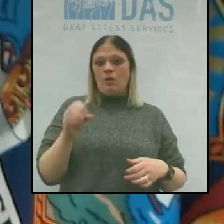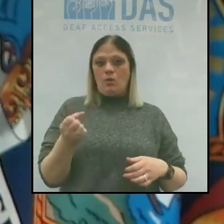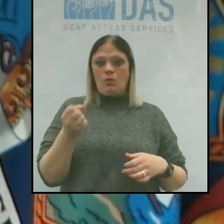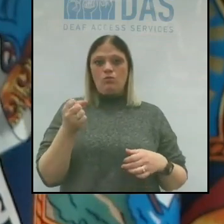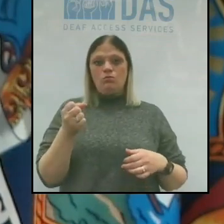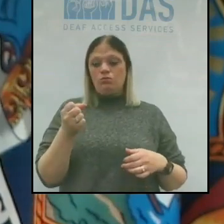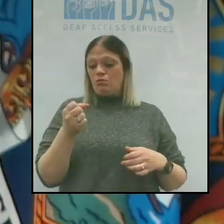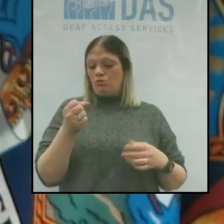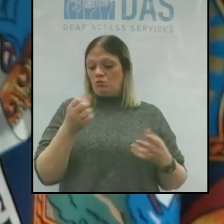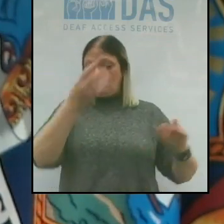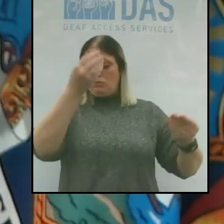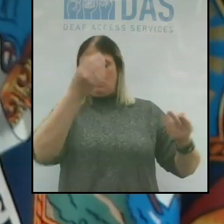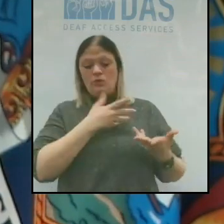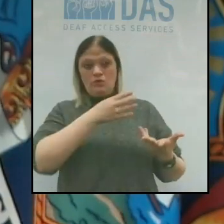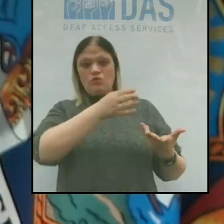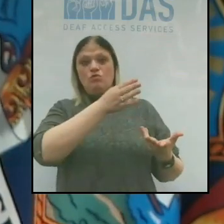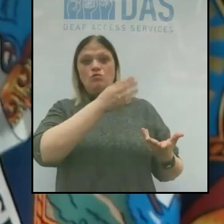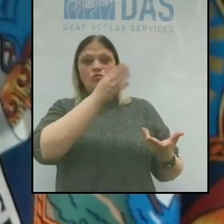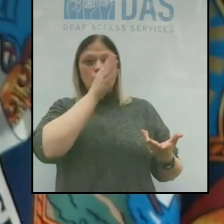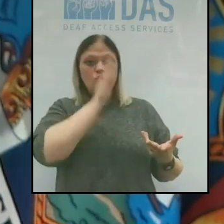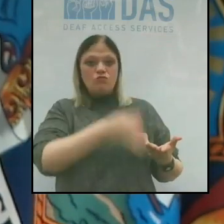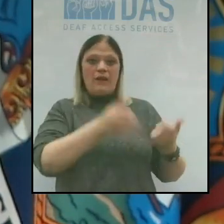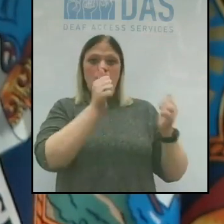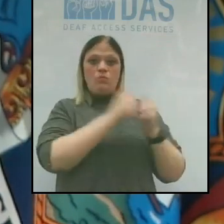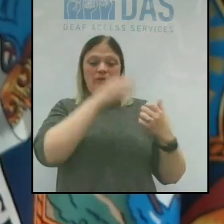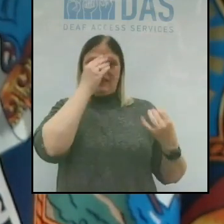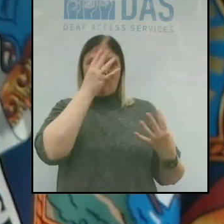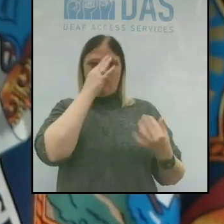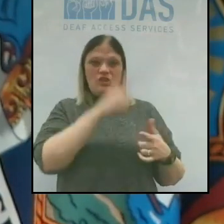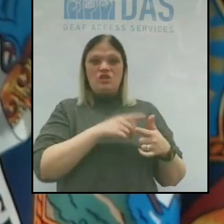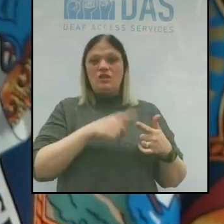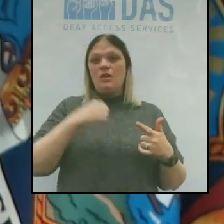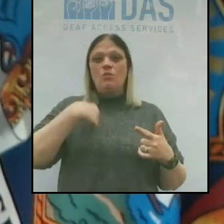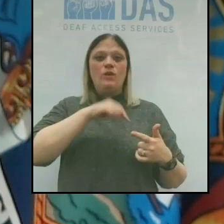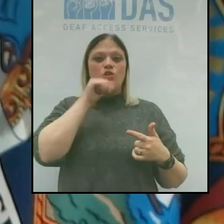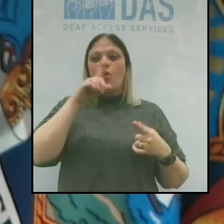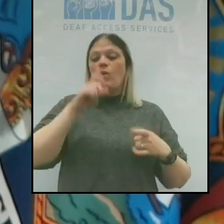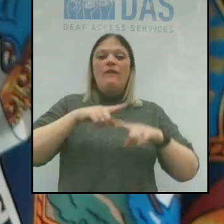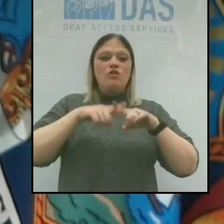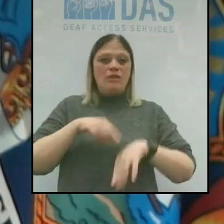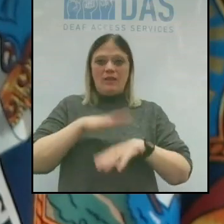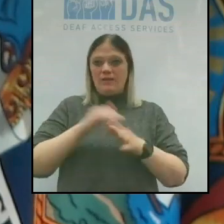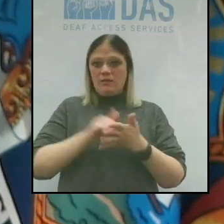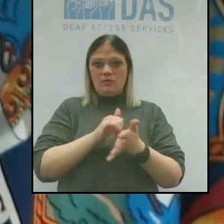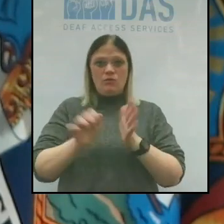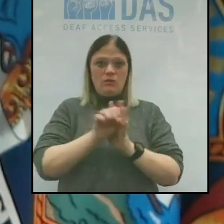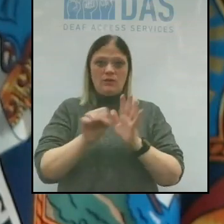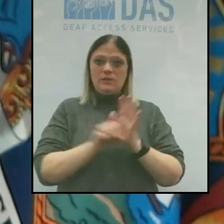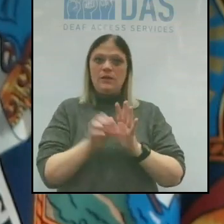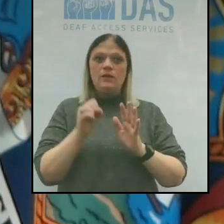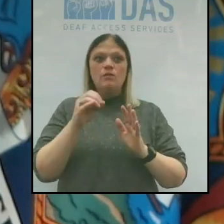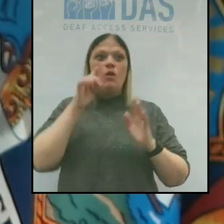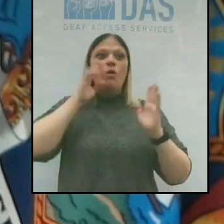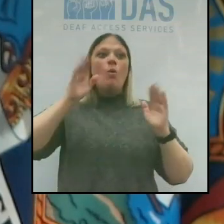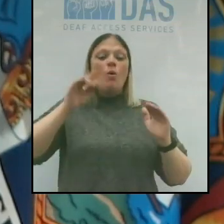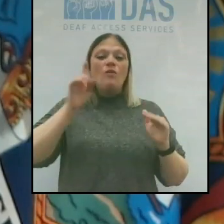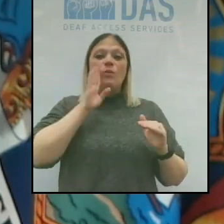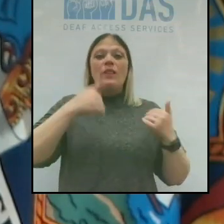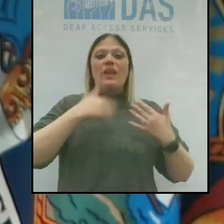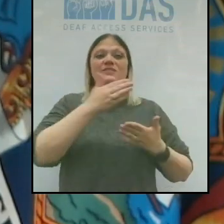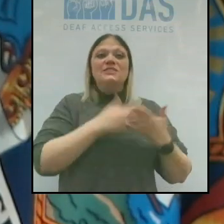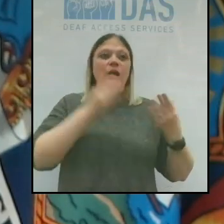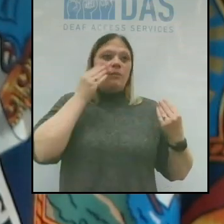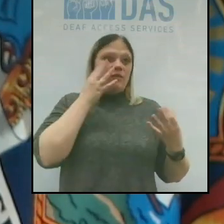able to provide us directly with those data, so we don't have to rely on the HERDS data. So hopefully we'll have some data from